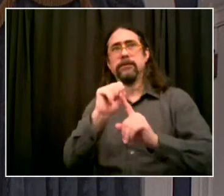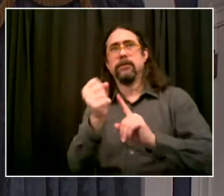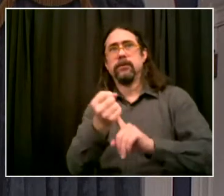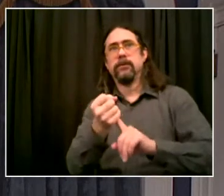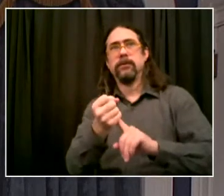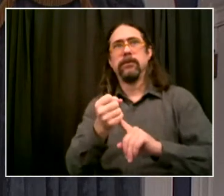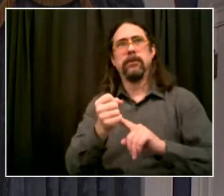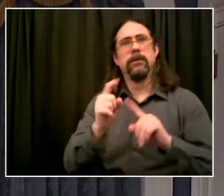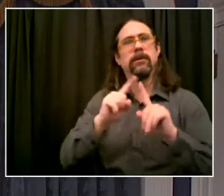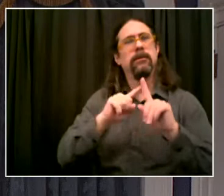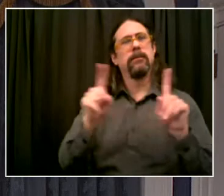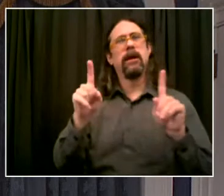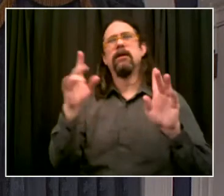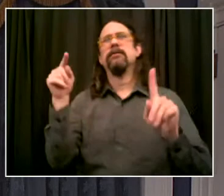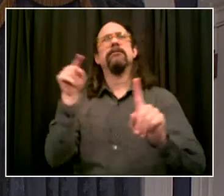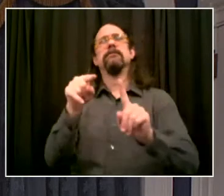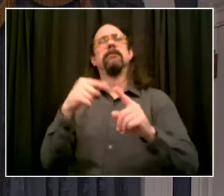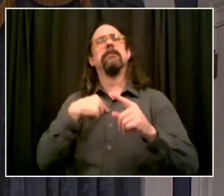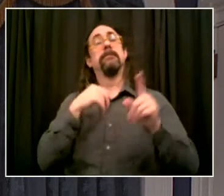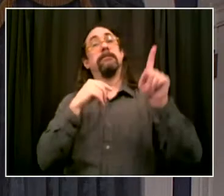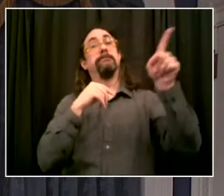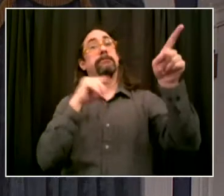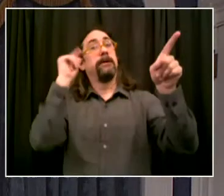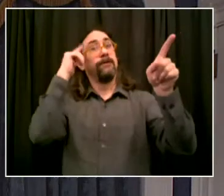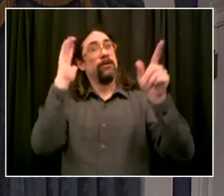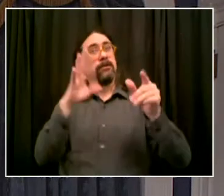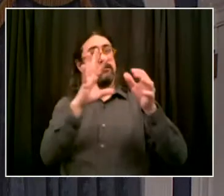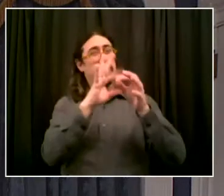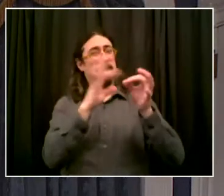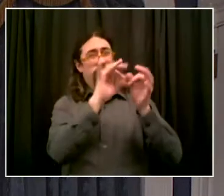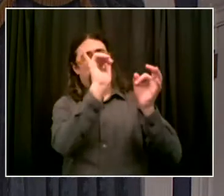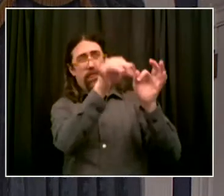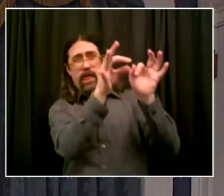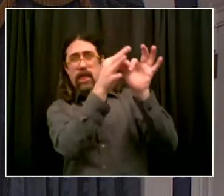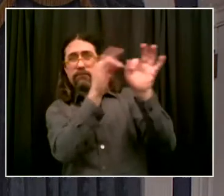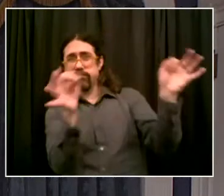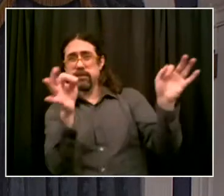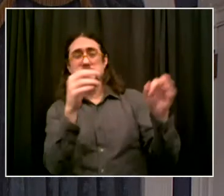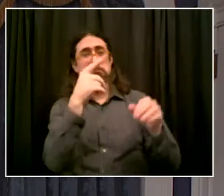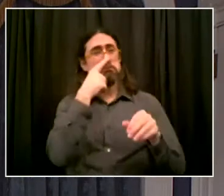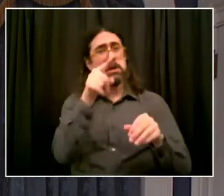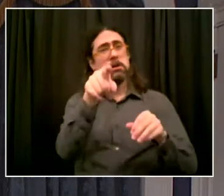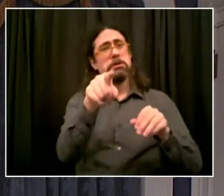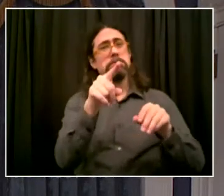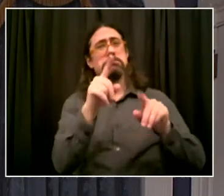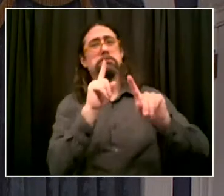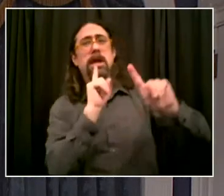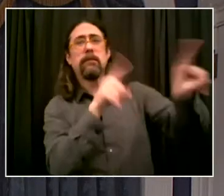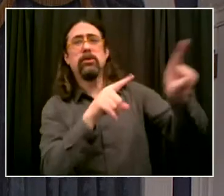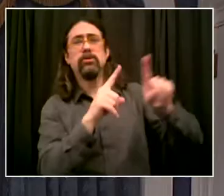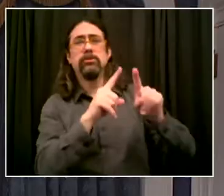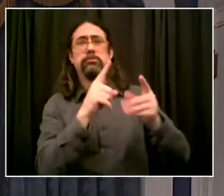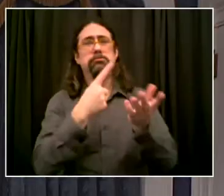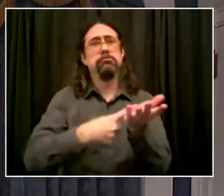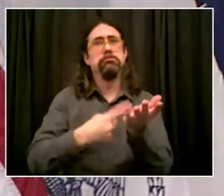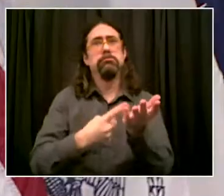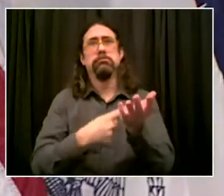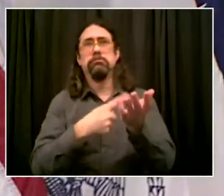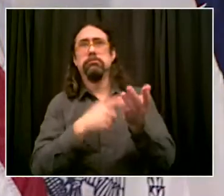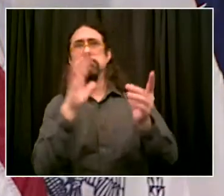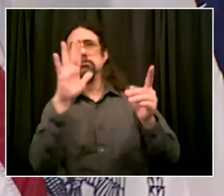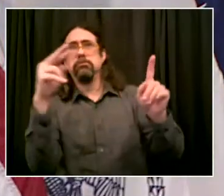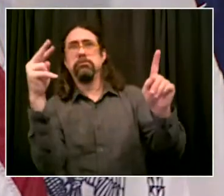the control of a monitor at some point, day-to-day running of the NYPD. The way things